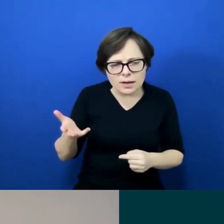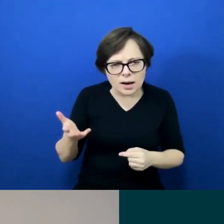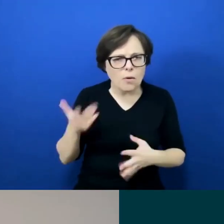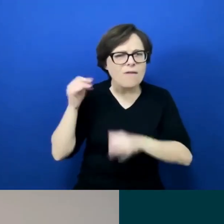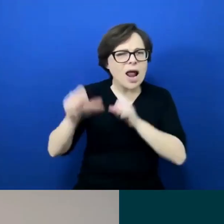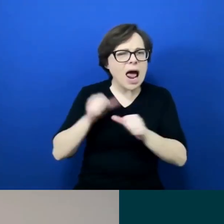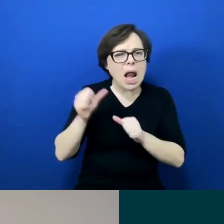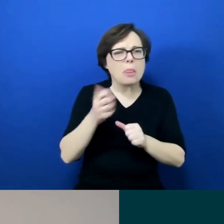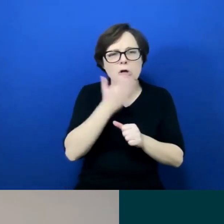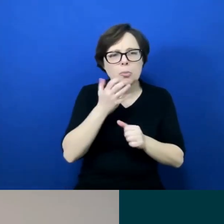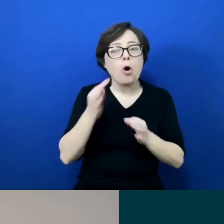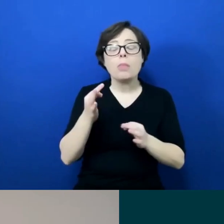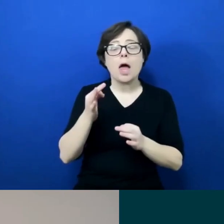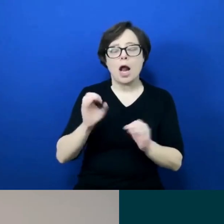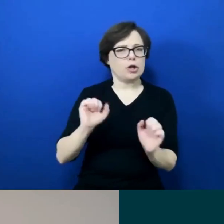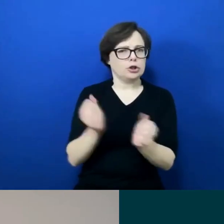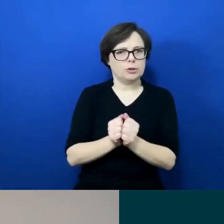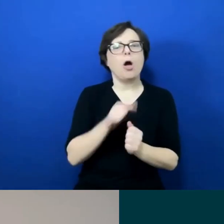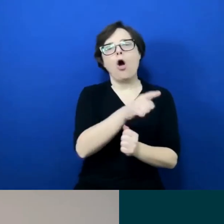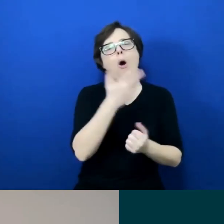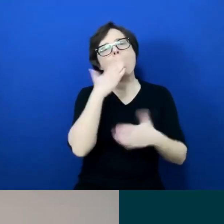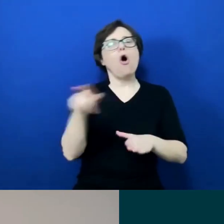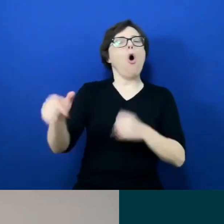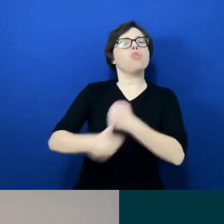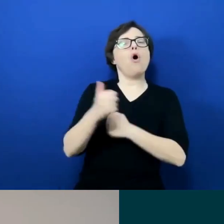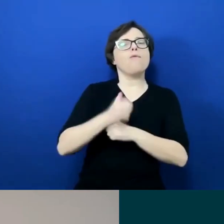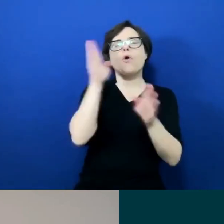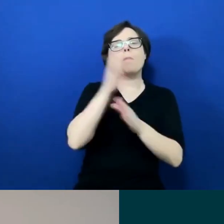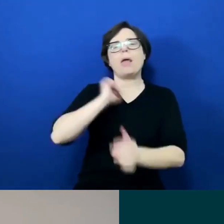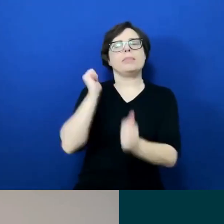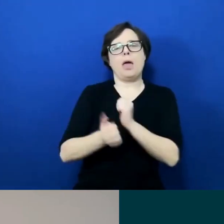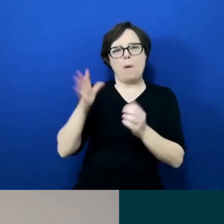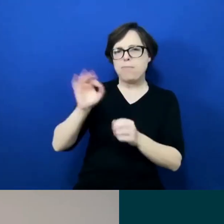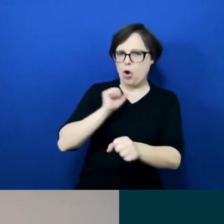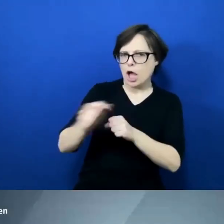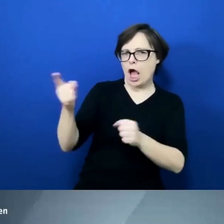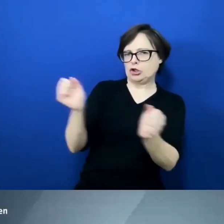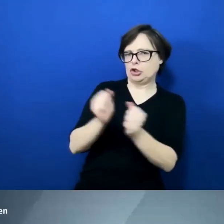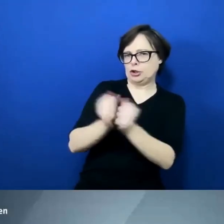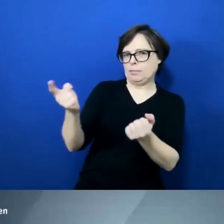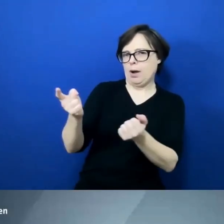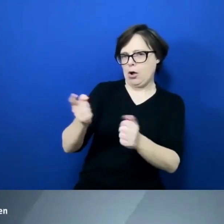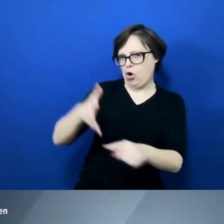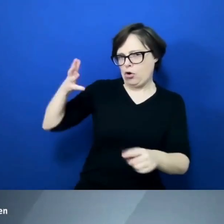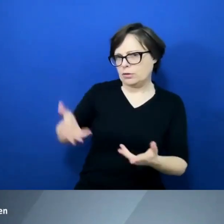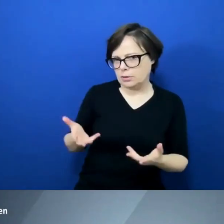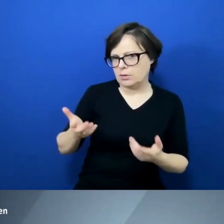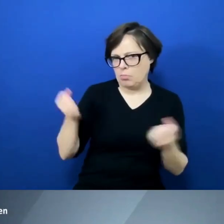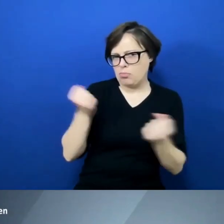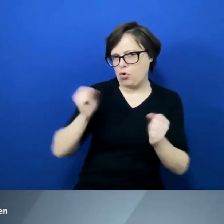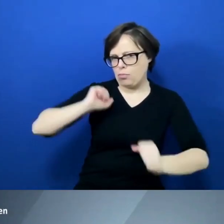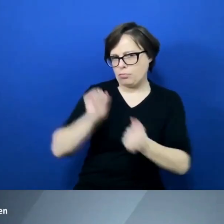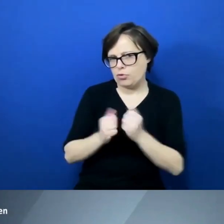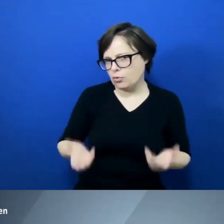to prove with the harsh winter that we have after quite a few years as the ultimate proof that there is no climate change, since we can